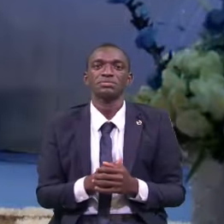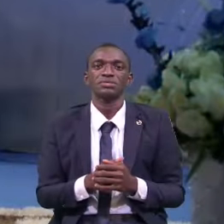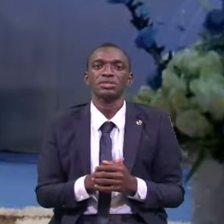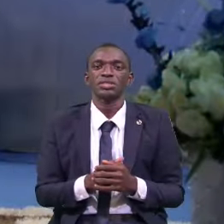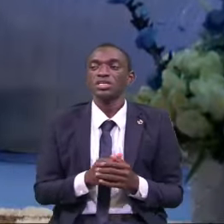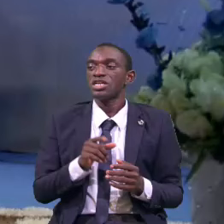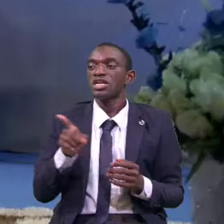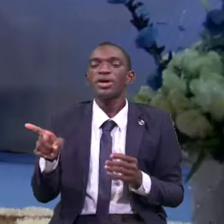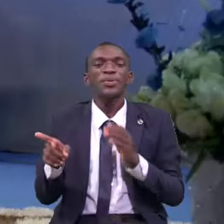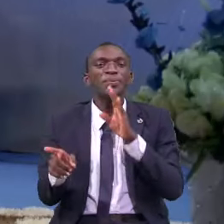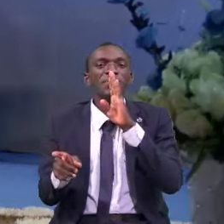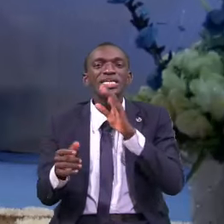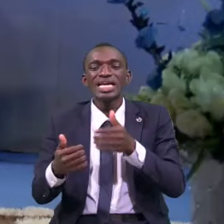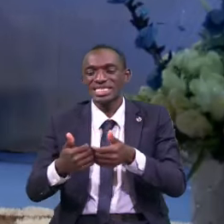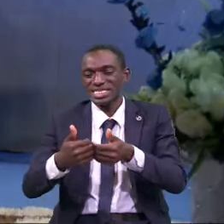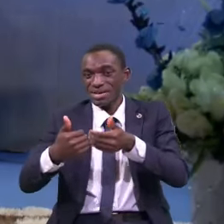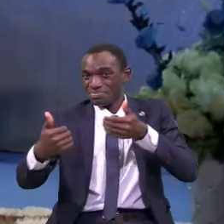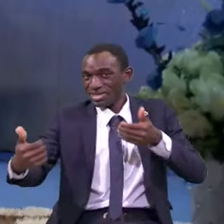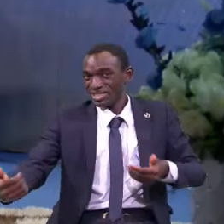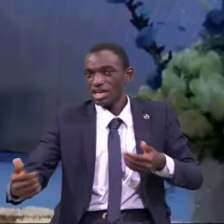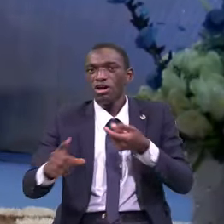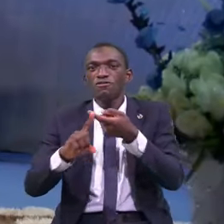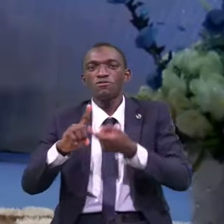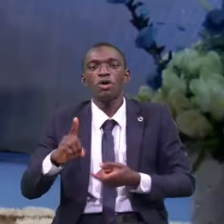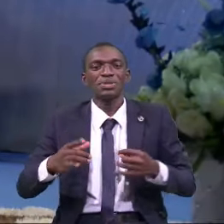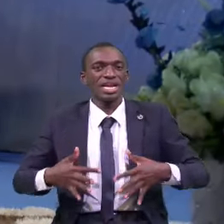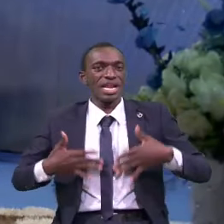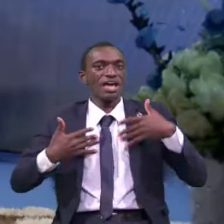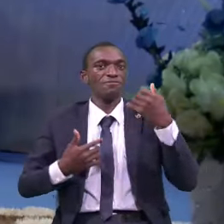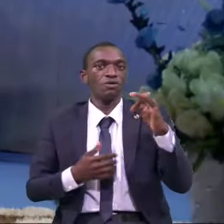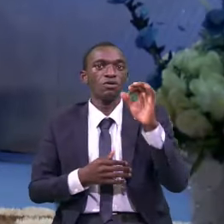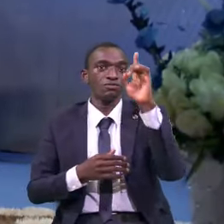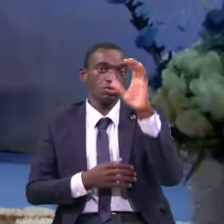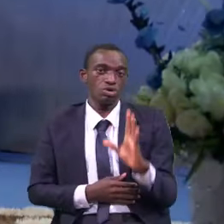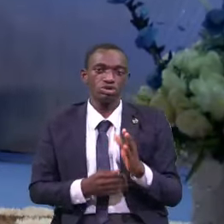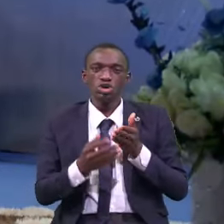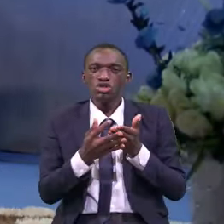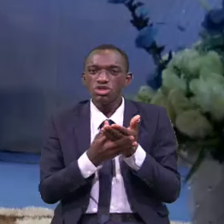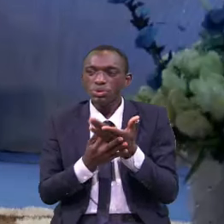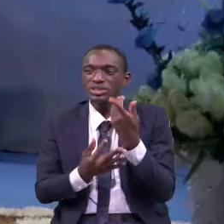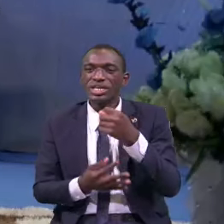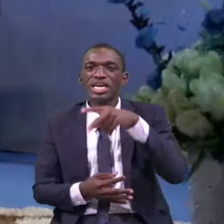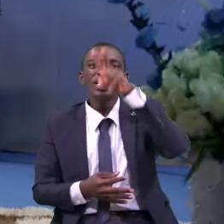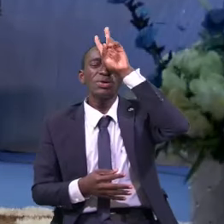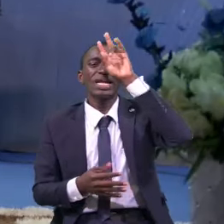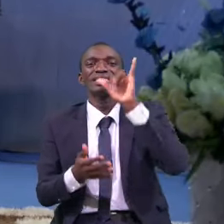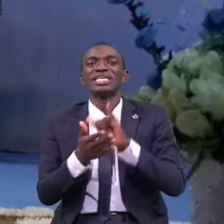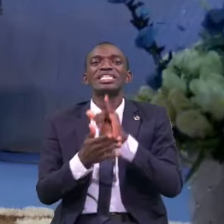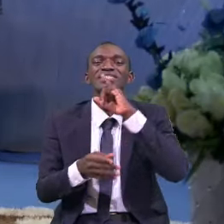being separated from the life of God through the ignorance that is in them,